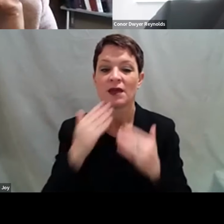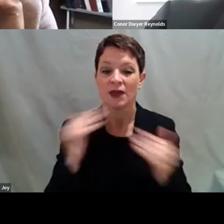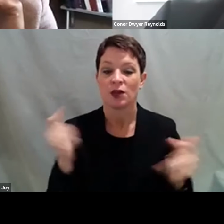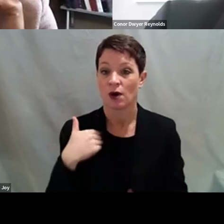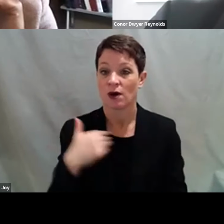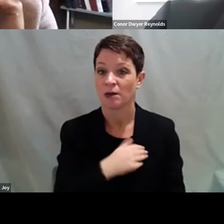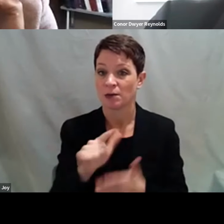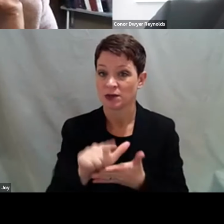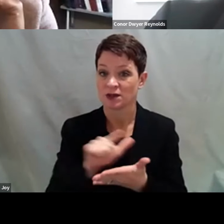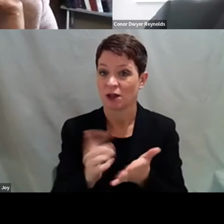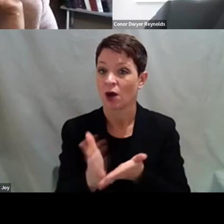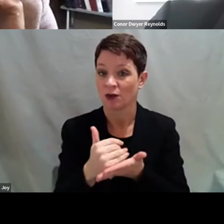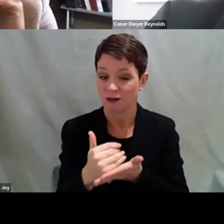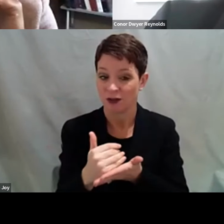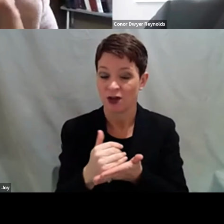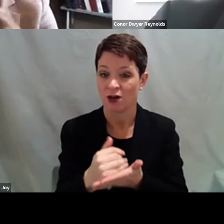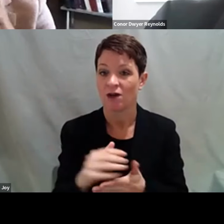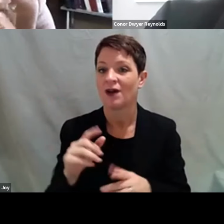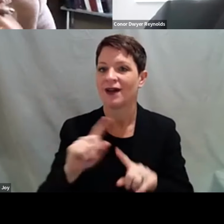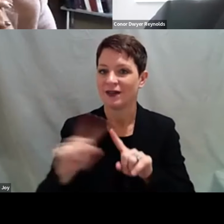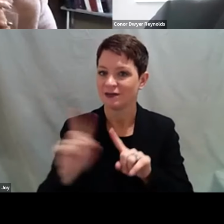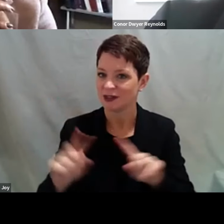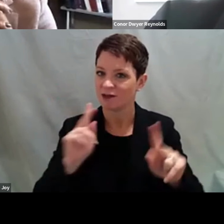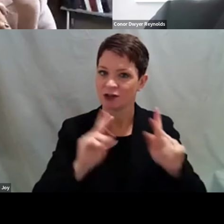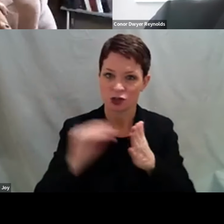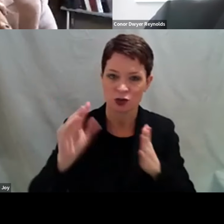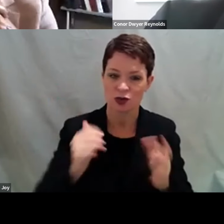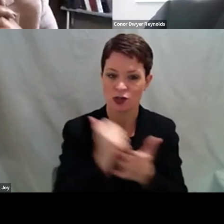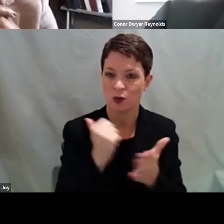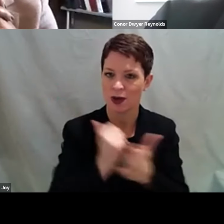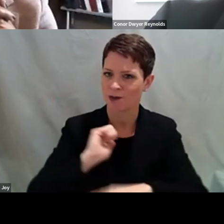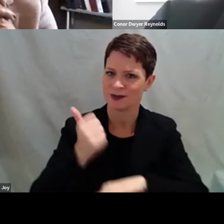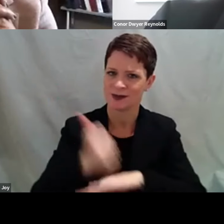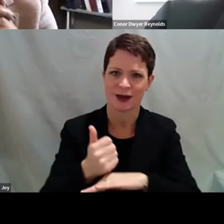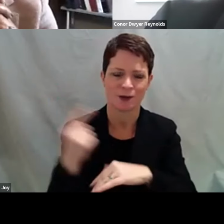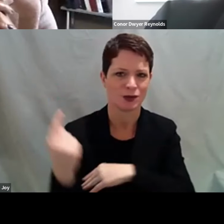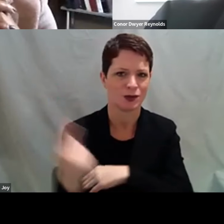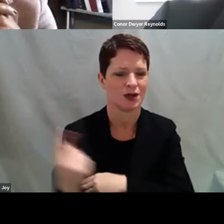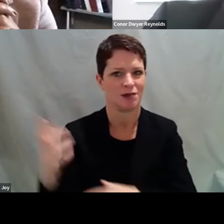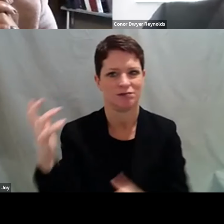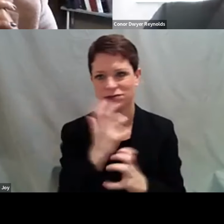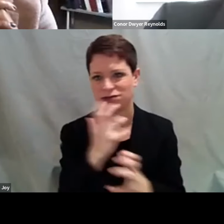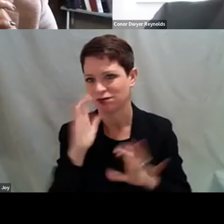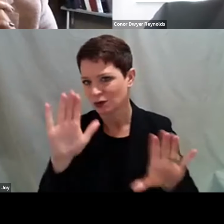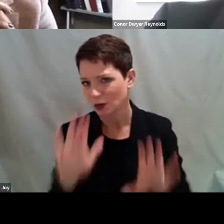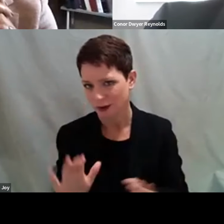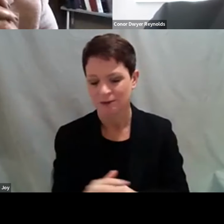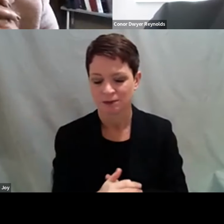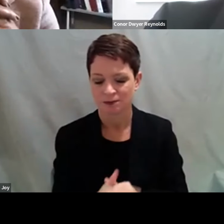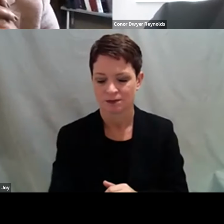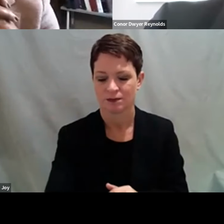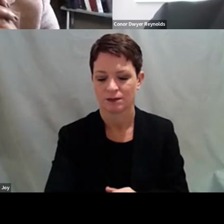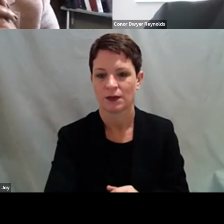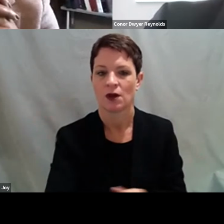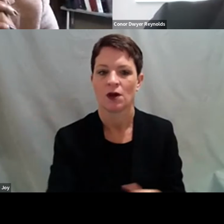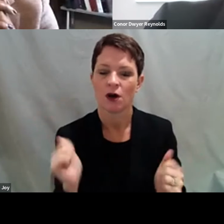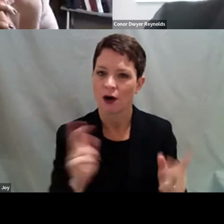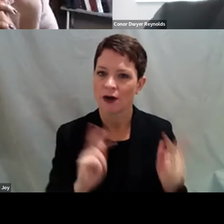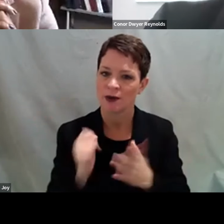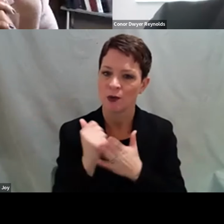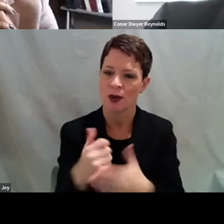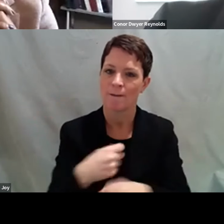Law Review, of DALSA, and all the students who helped put this larger convening together, all the people who are helping to